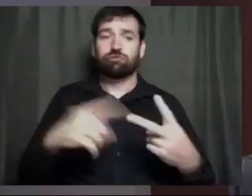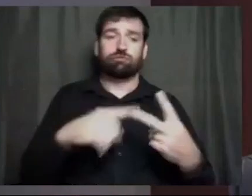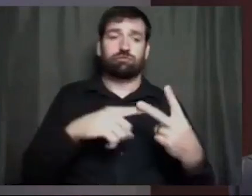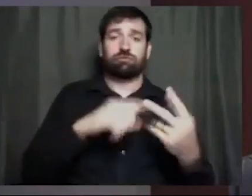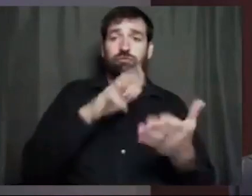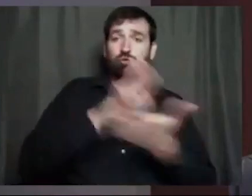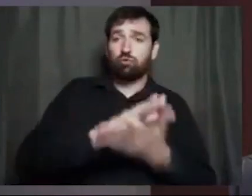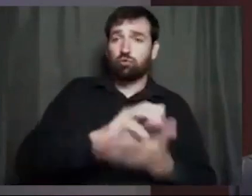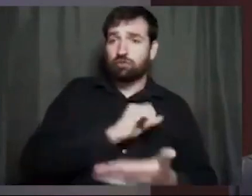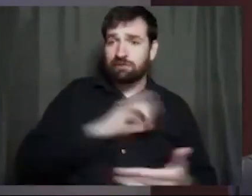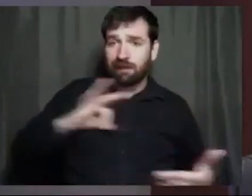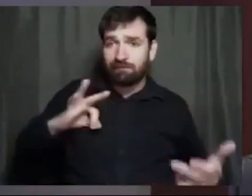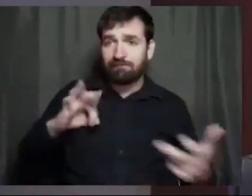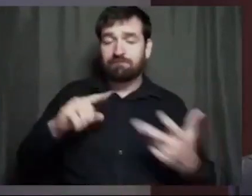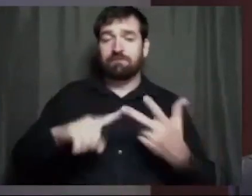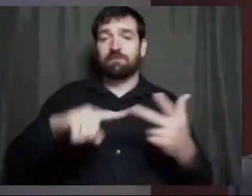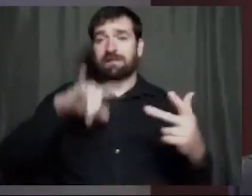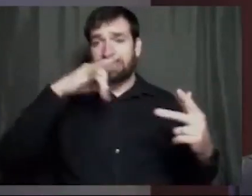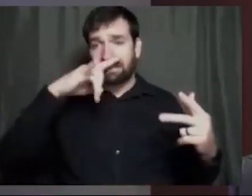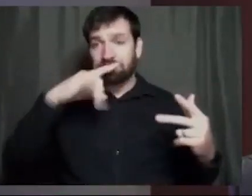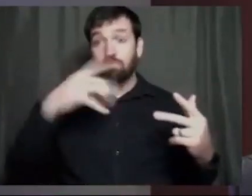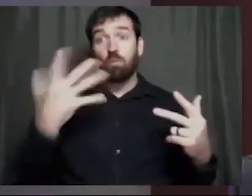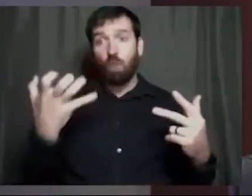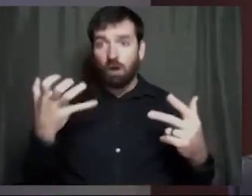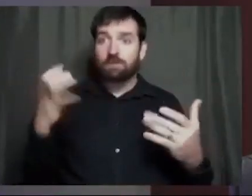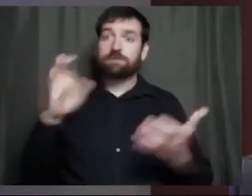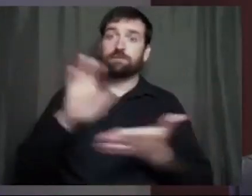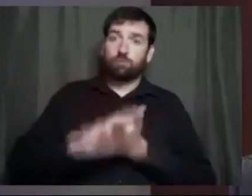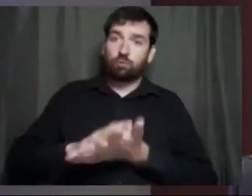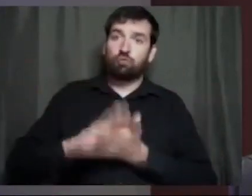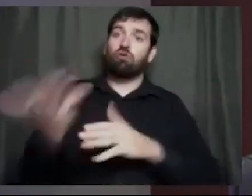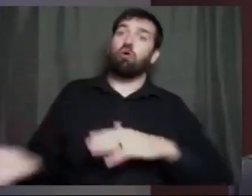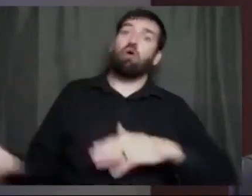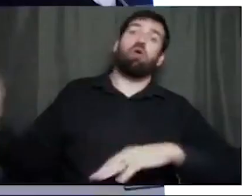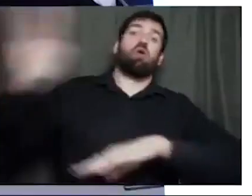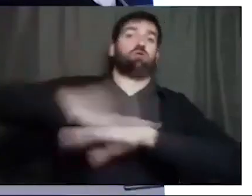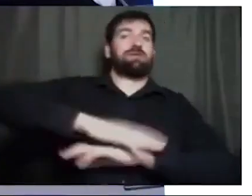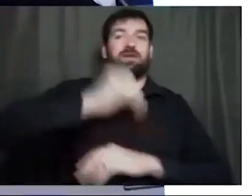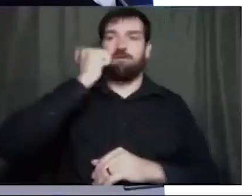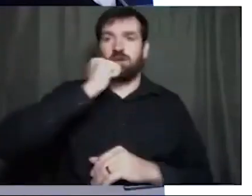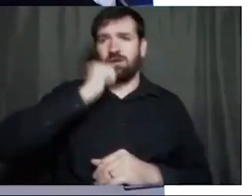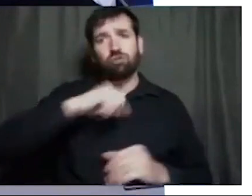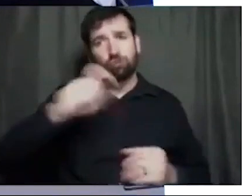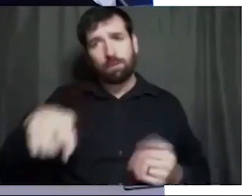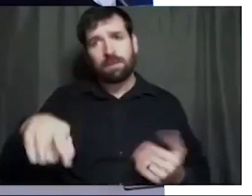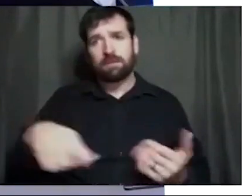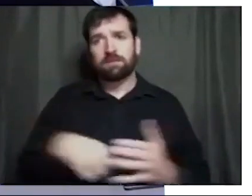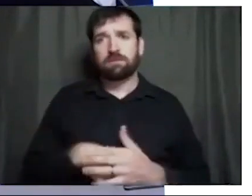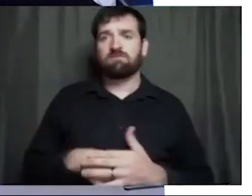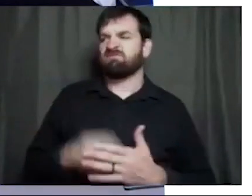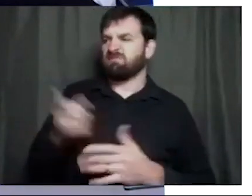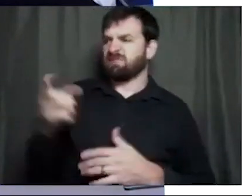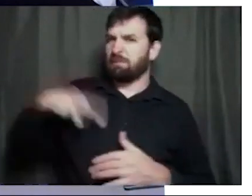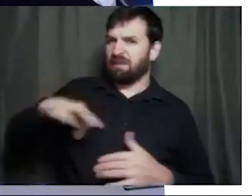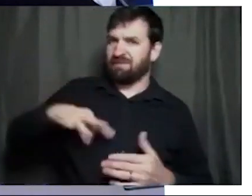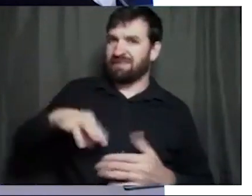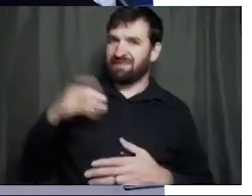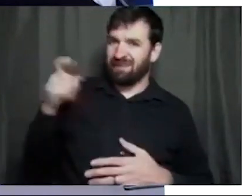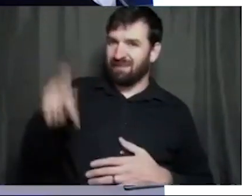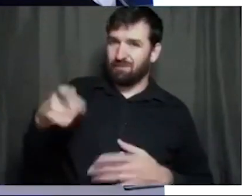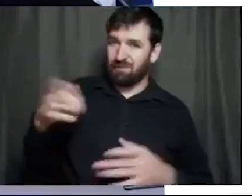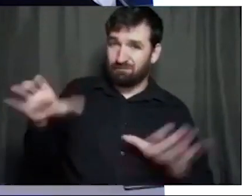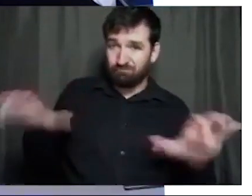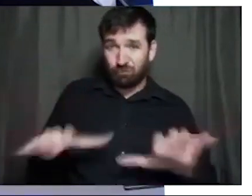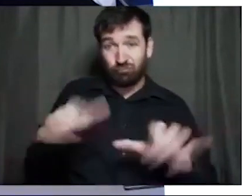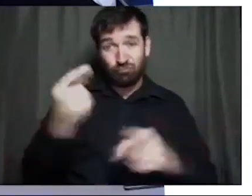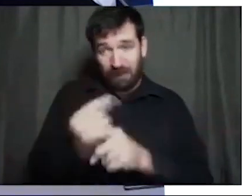kids. We want kids to be in school all day, every day, which is where they should be. So many good benefits of them being there, but they got to do it right. So do you think, are